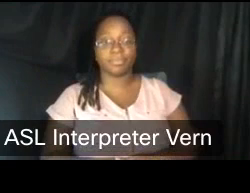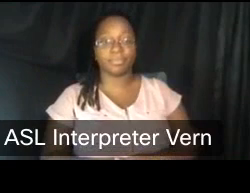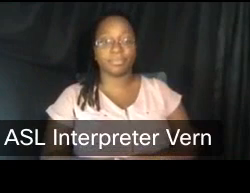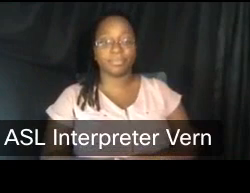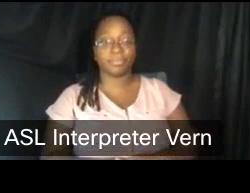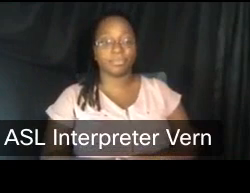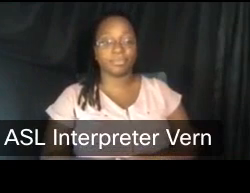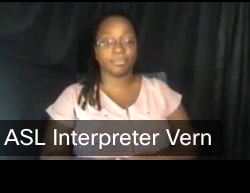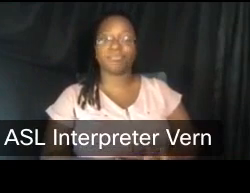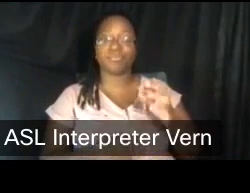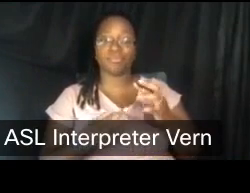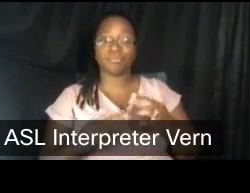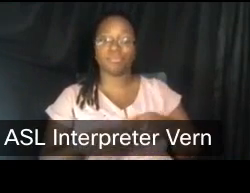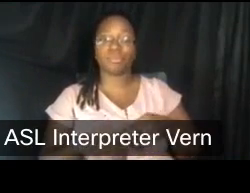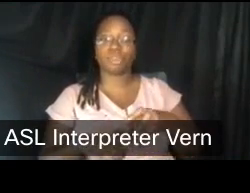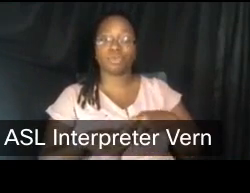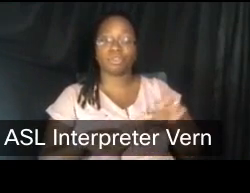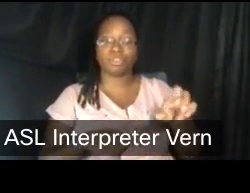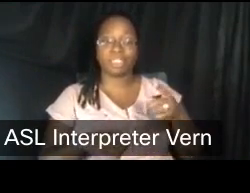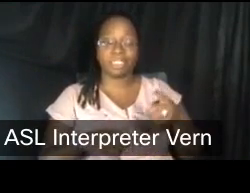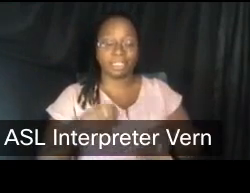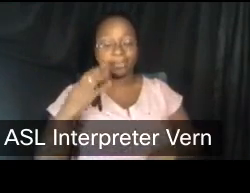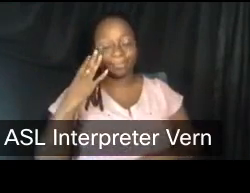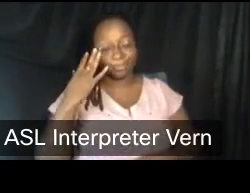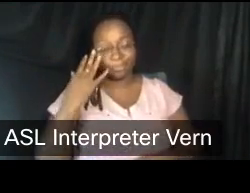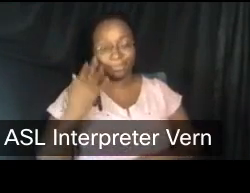And our resources, references.